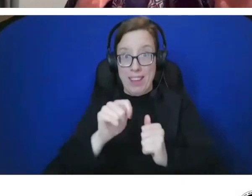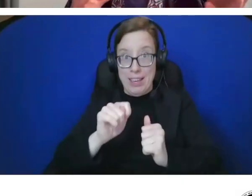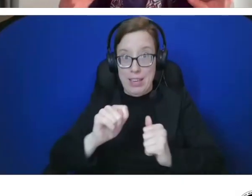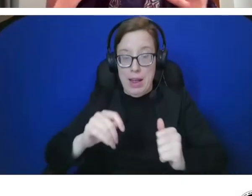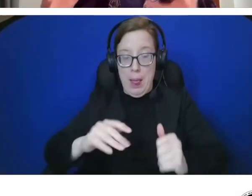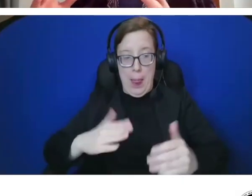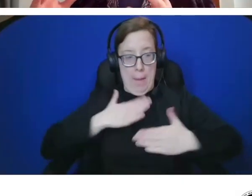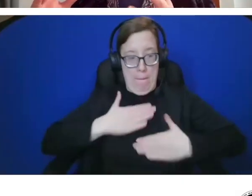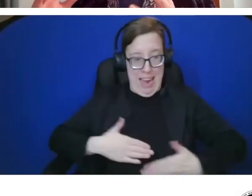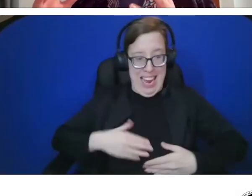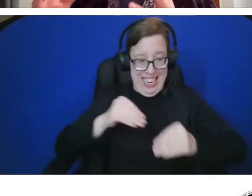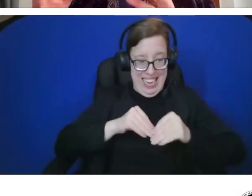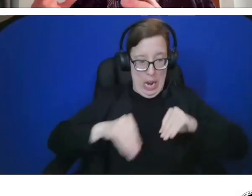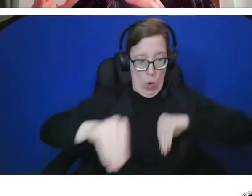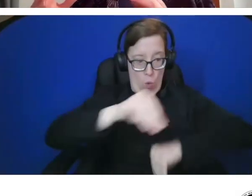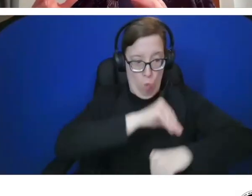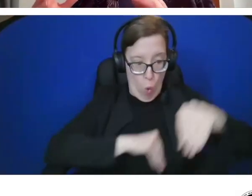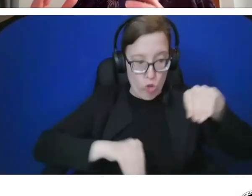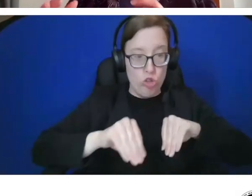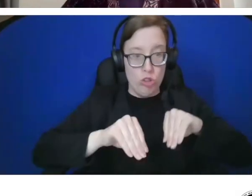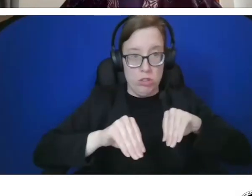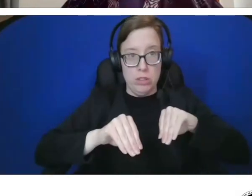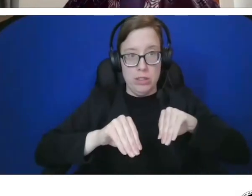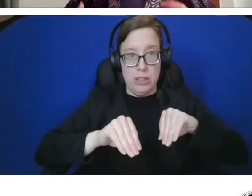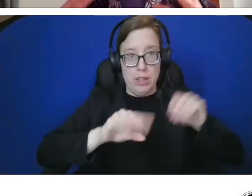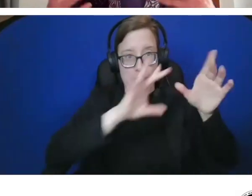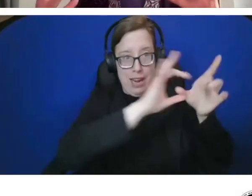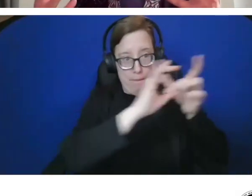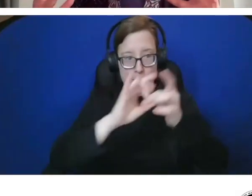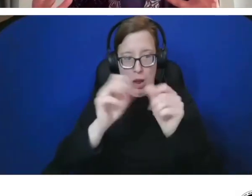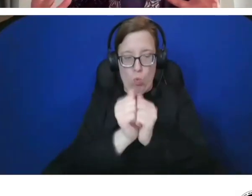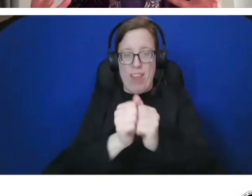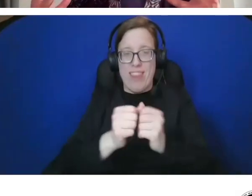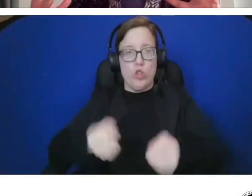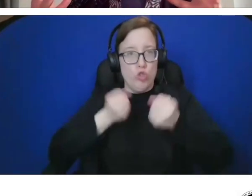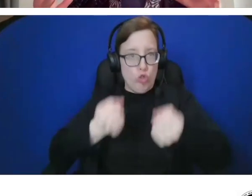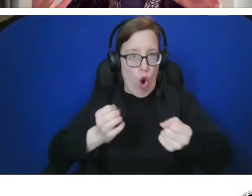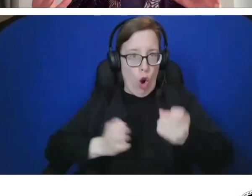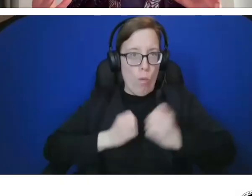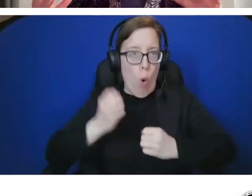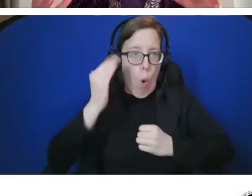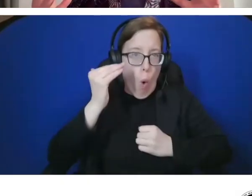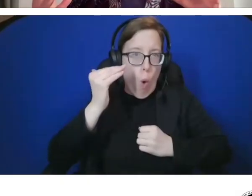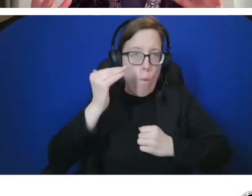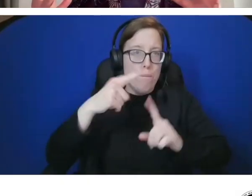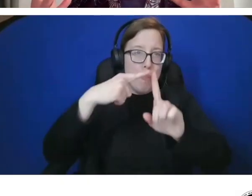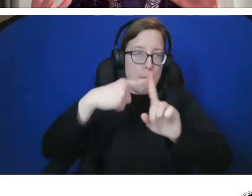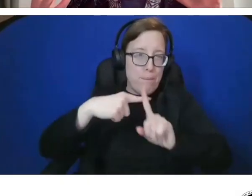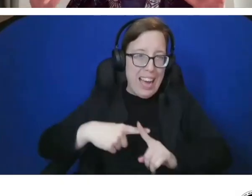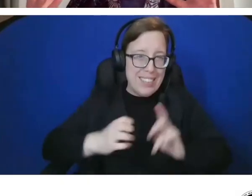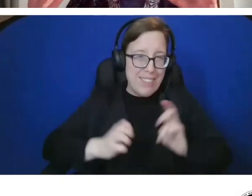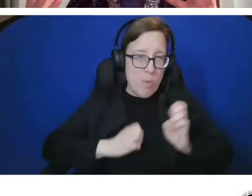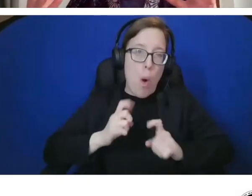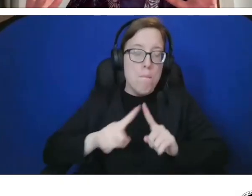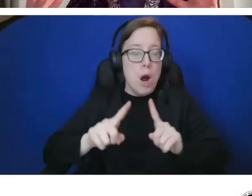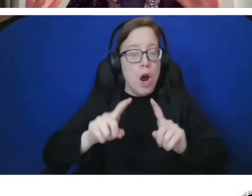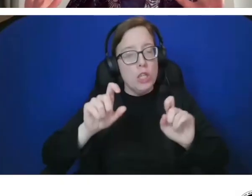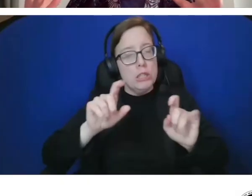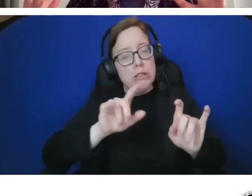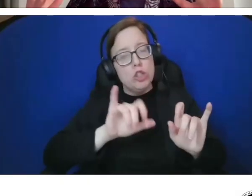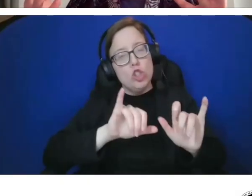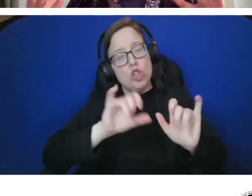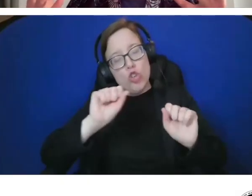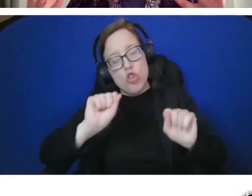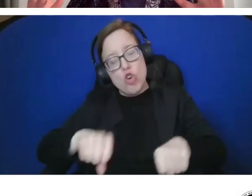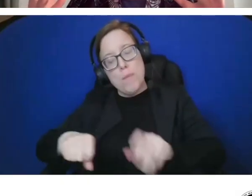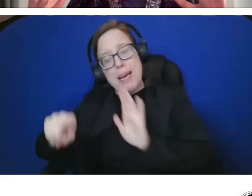the body in motion combined with strong emotions, and we hope that they're generally positive, but it works when they